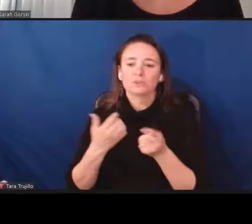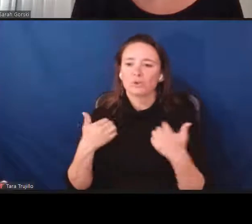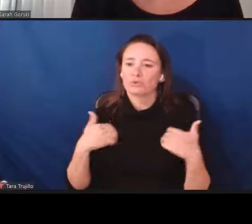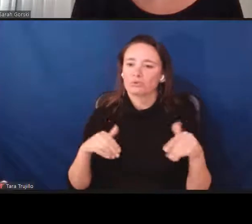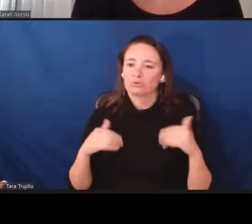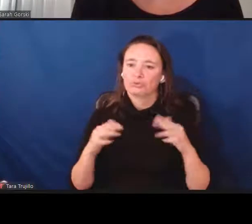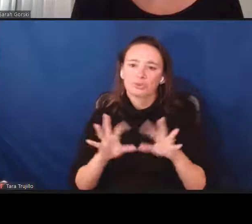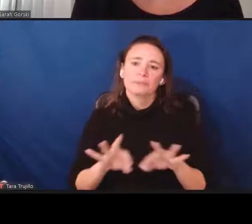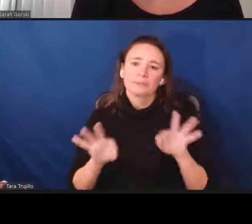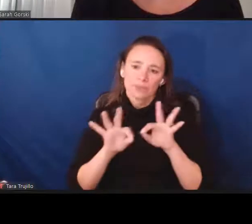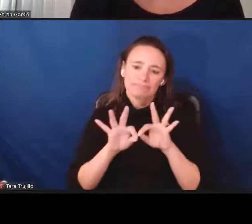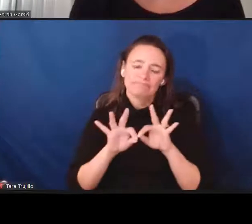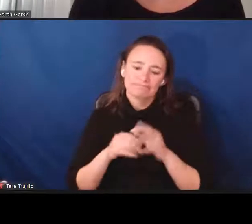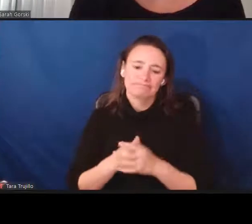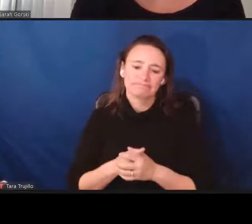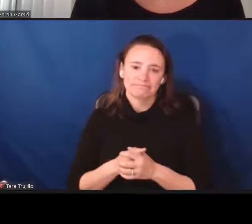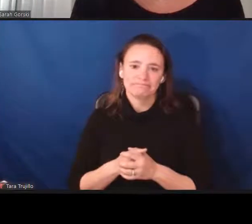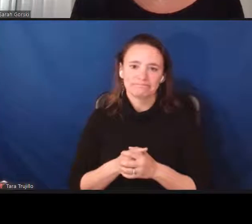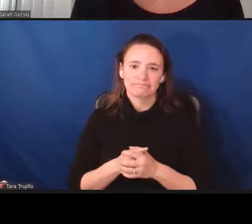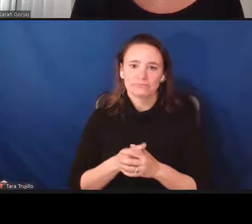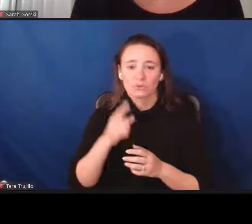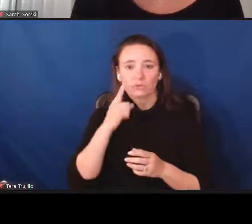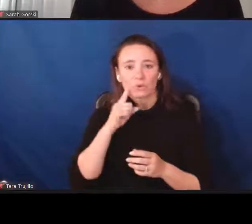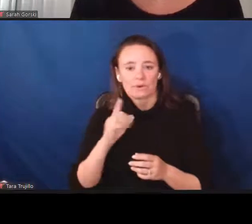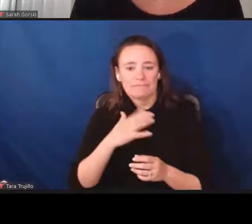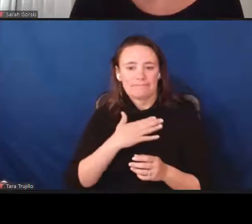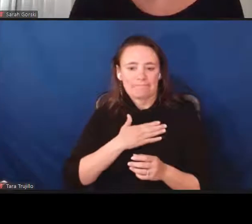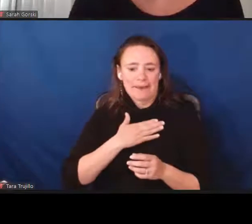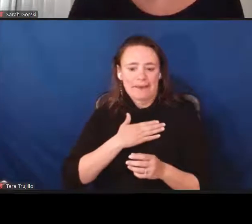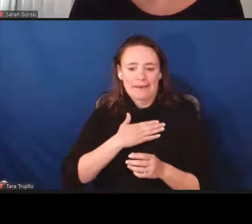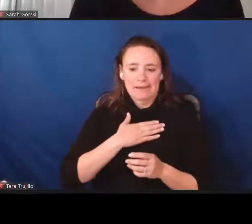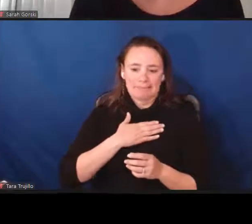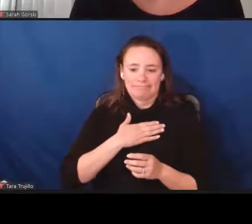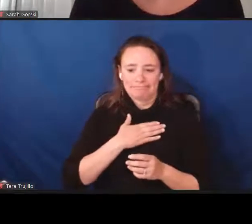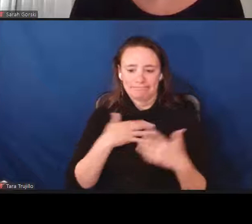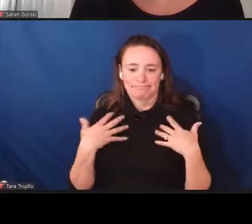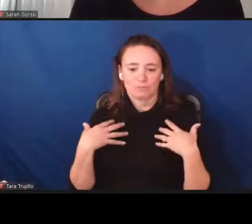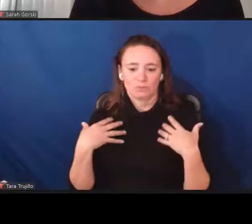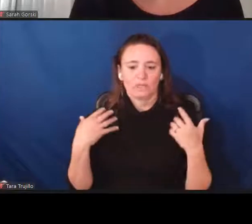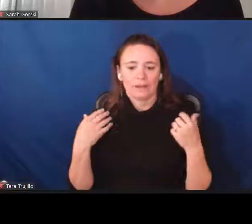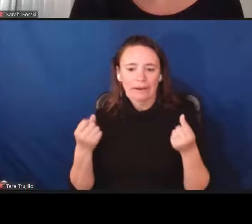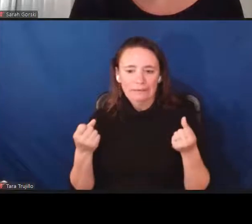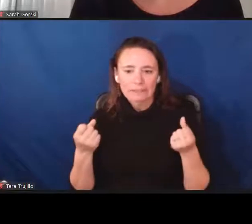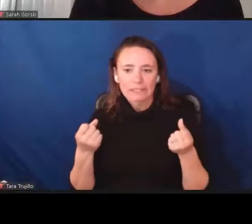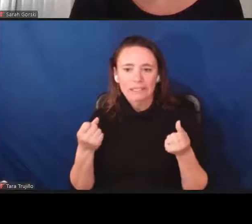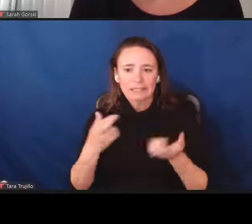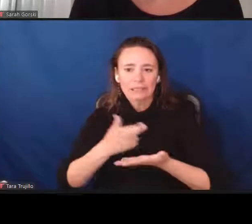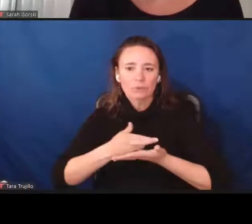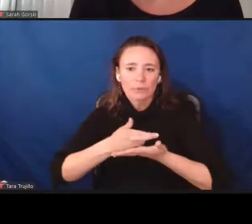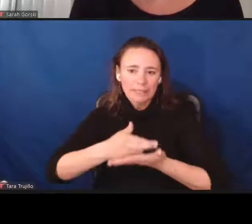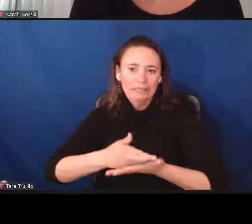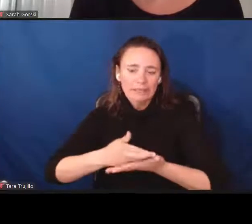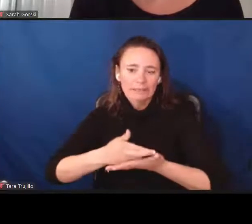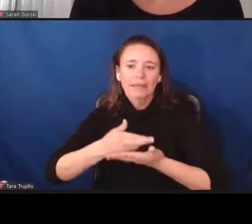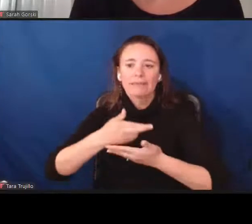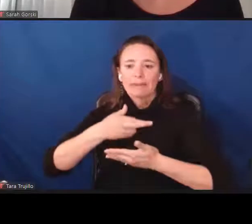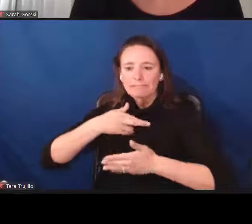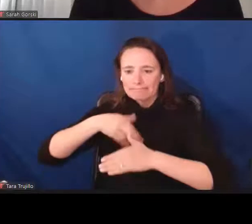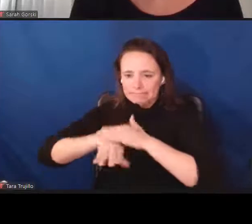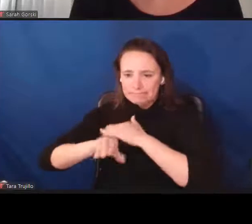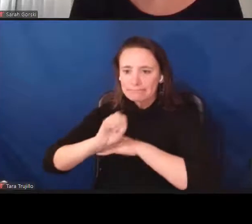important to my kind of recovery, rehabilitation, and then entry back into